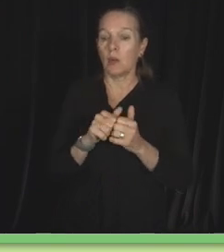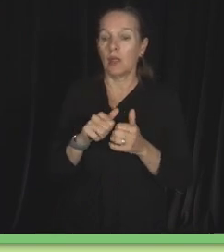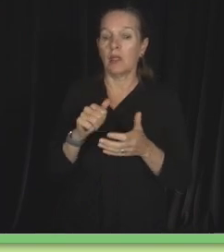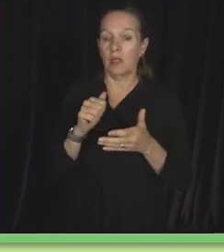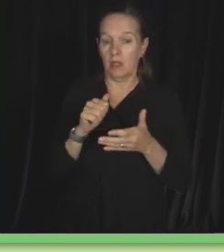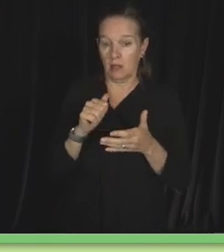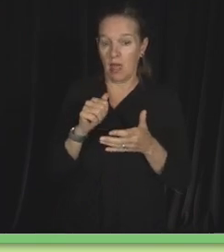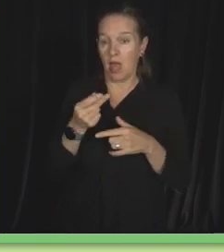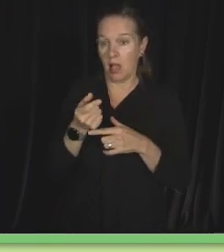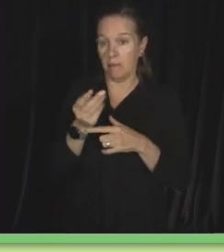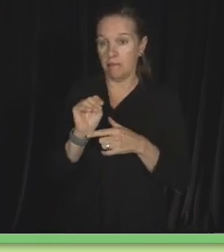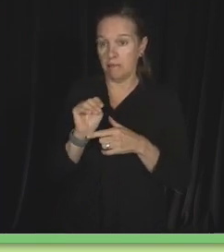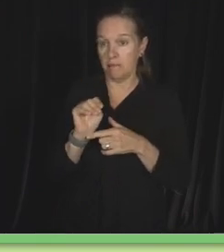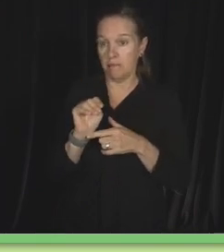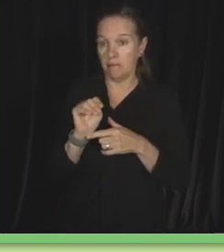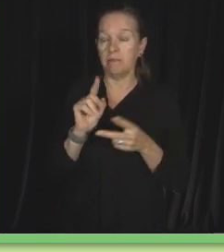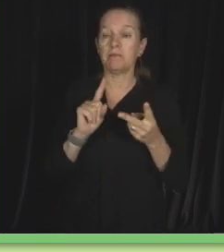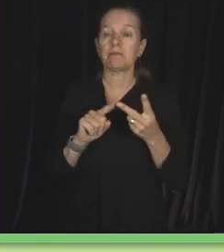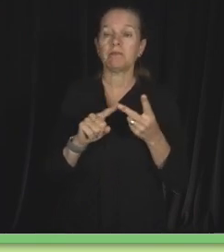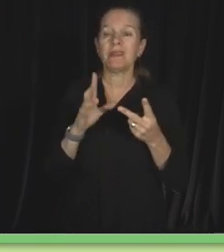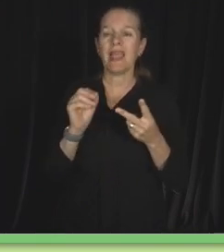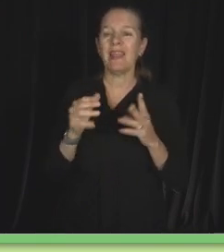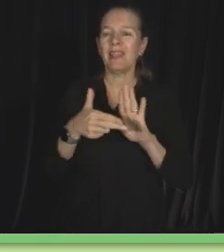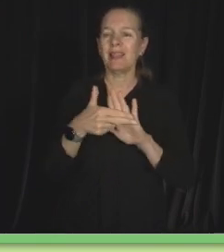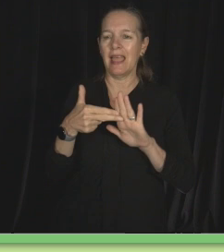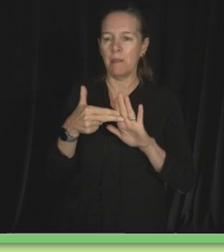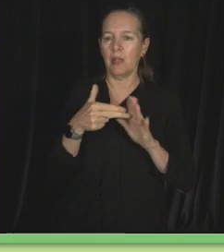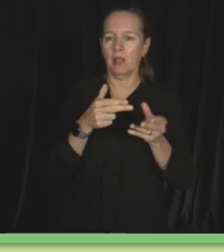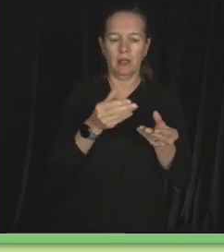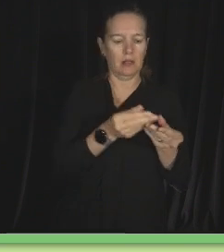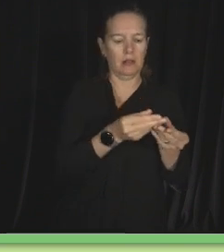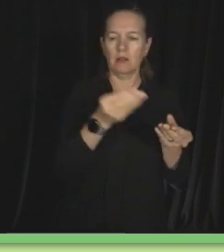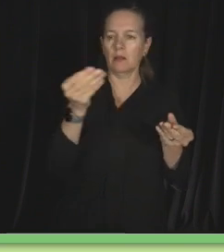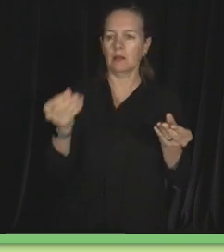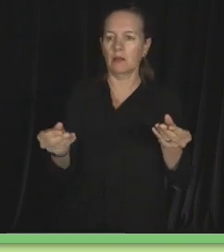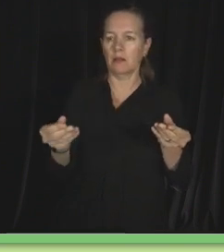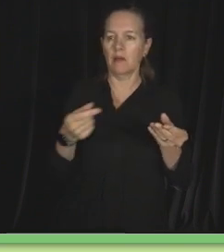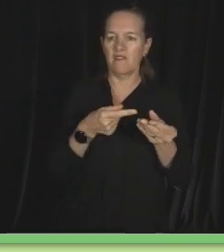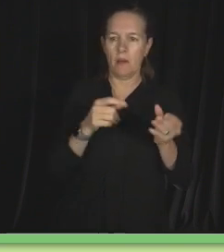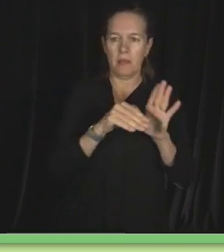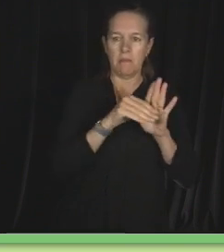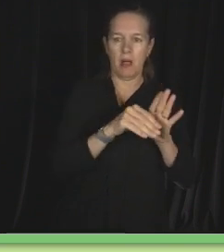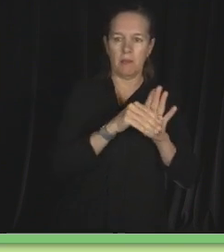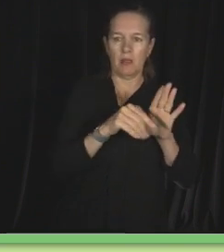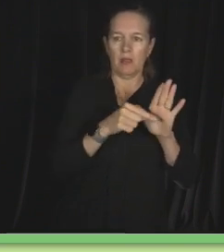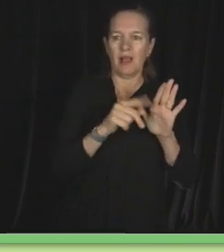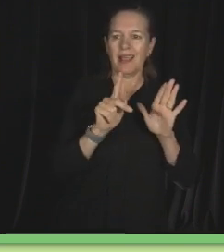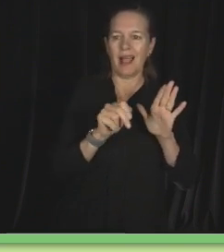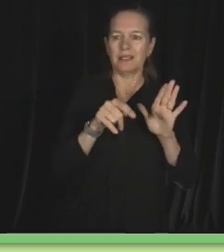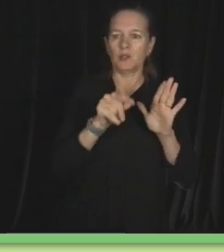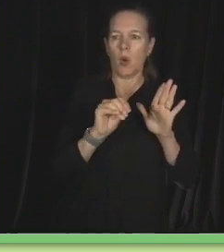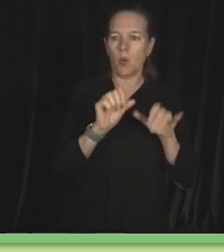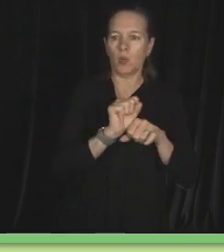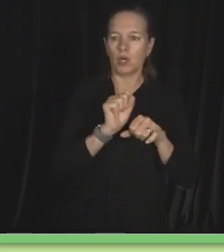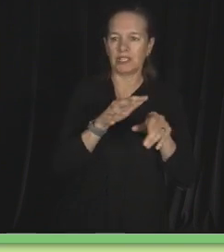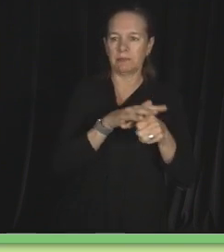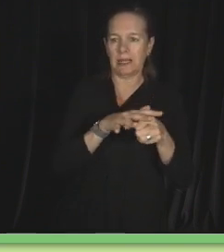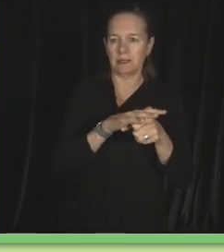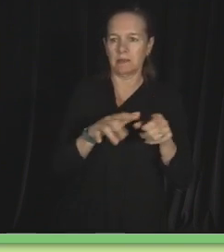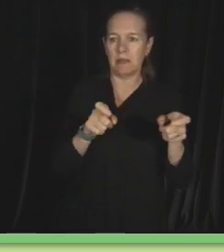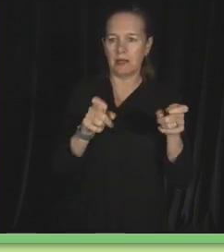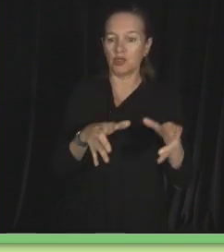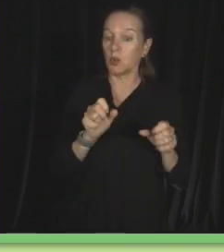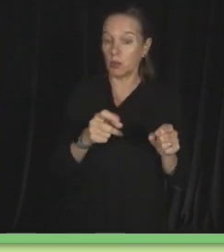deployment, and we're going to pass on the labels that our models have, that the KAITO workspace manages. So you can see the labels for